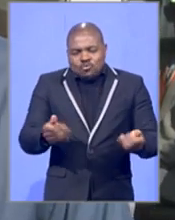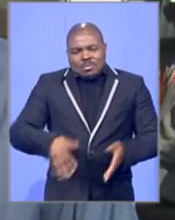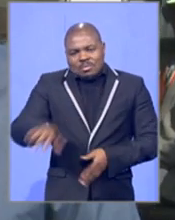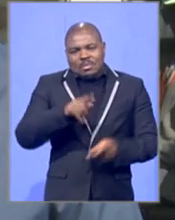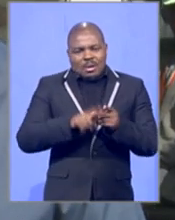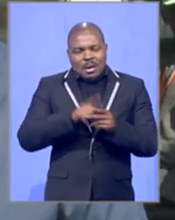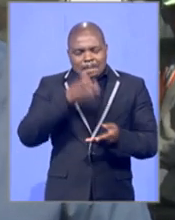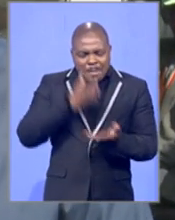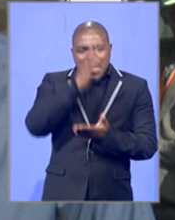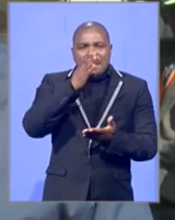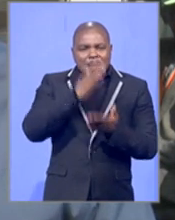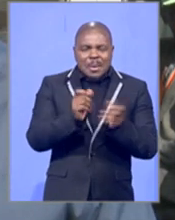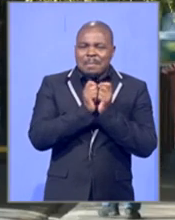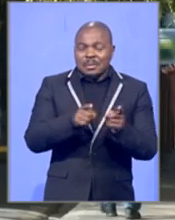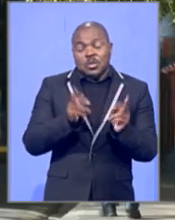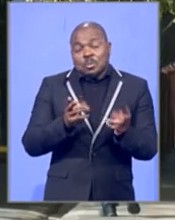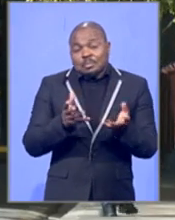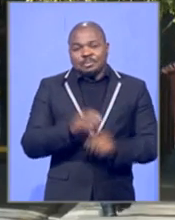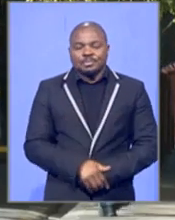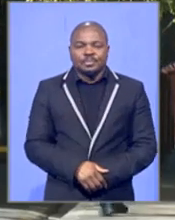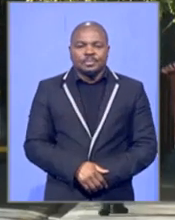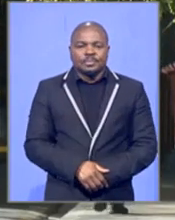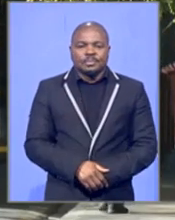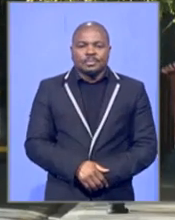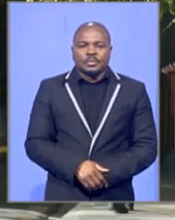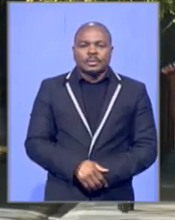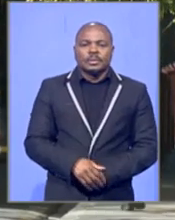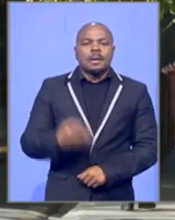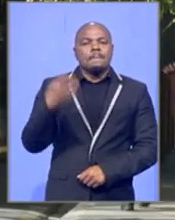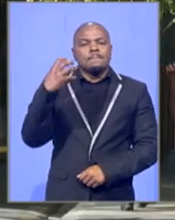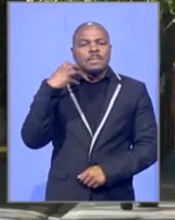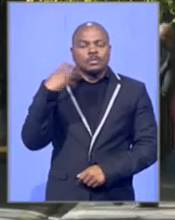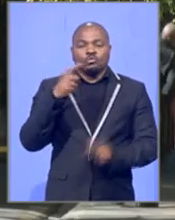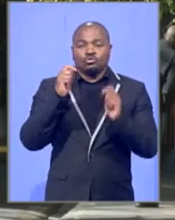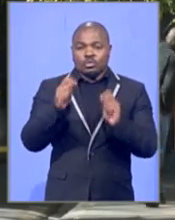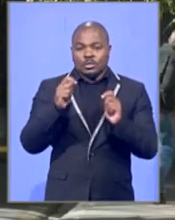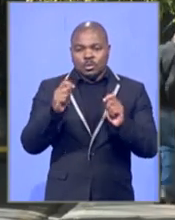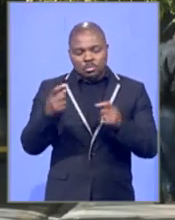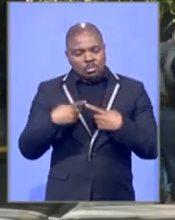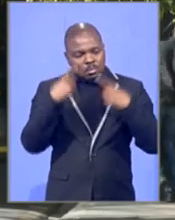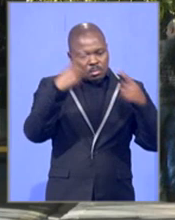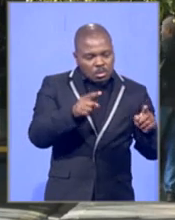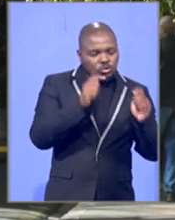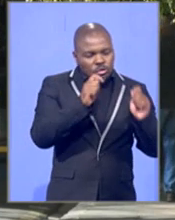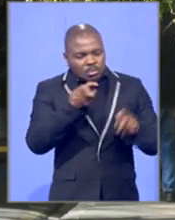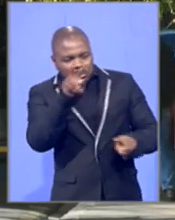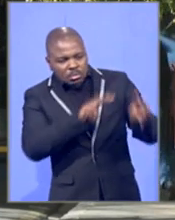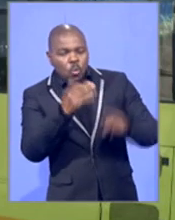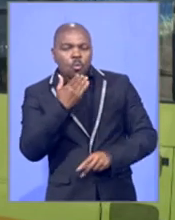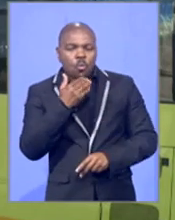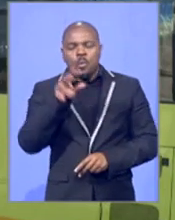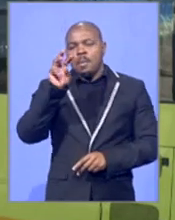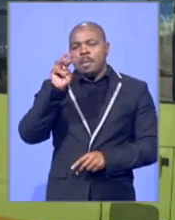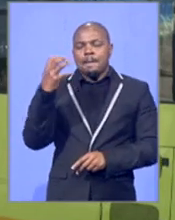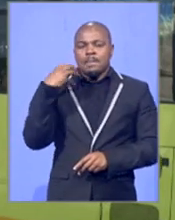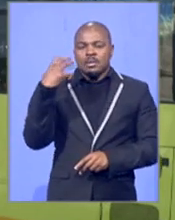re shapiwa ke di-pothole everyday. It's normal. Ge a be a lokola lenaneo la go akaretsa dinamelwa tša botlhe ketelong ya gagwe, tona ya